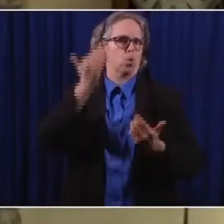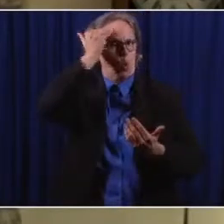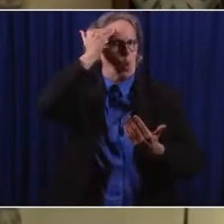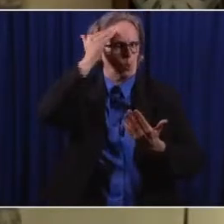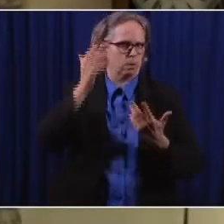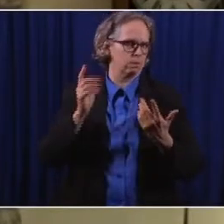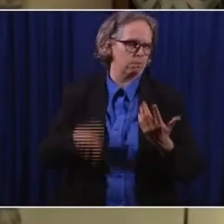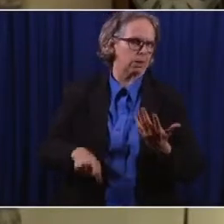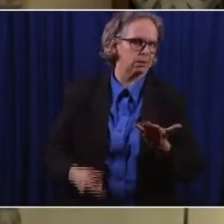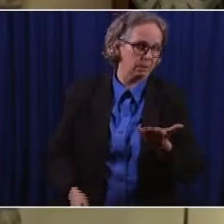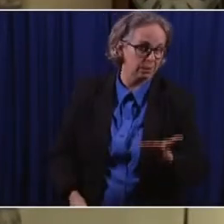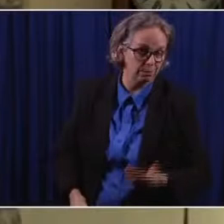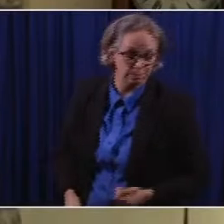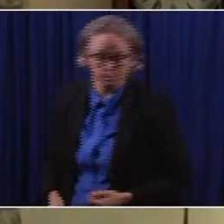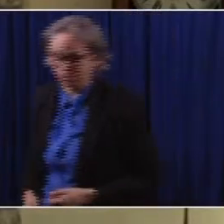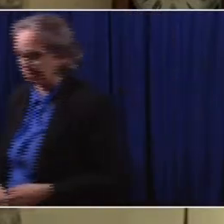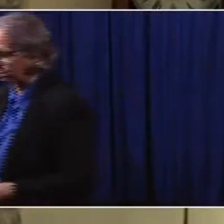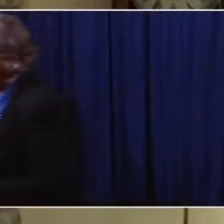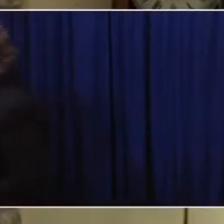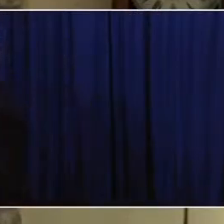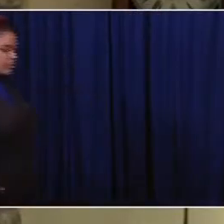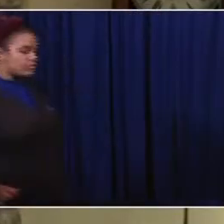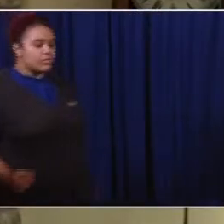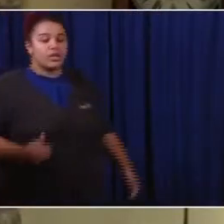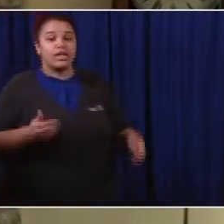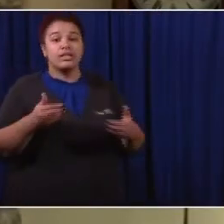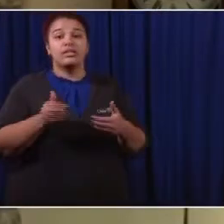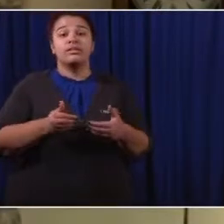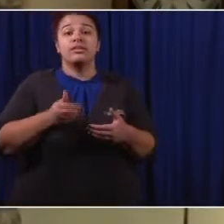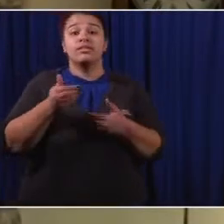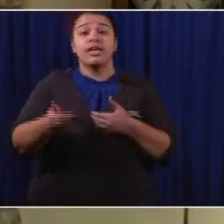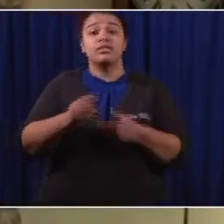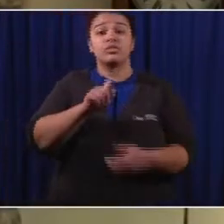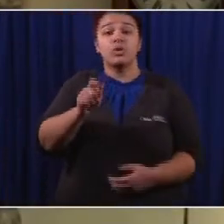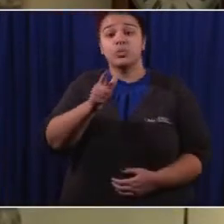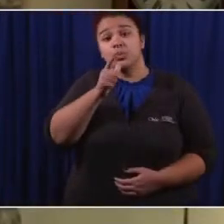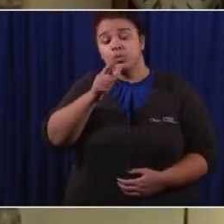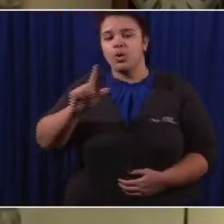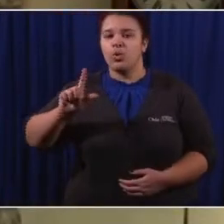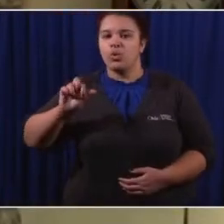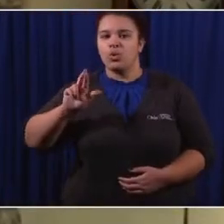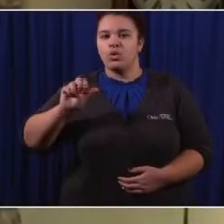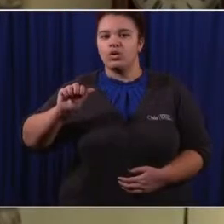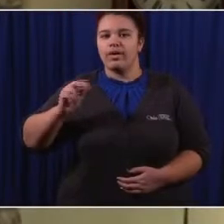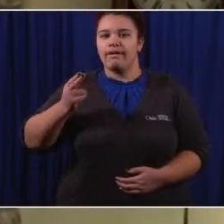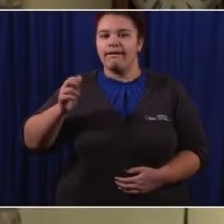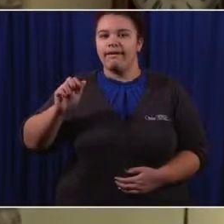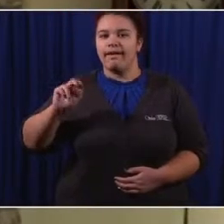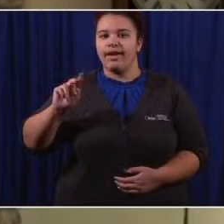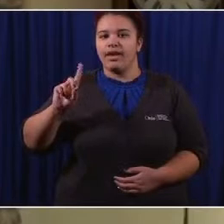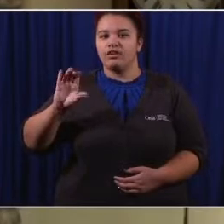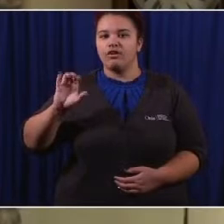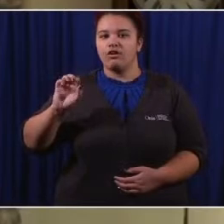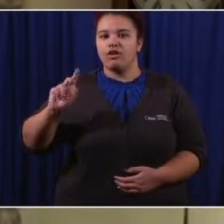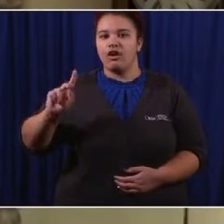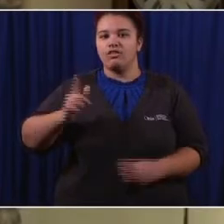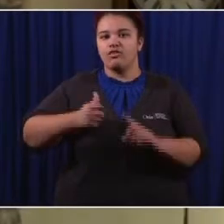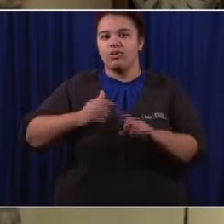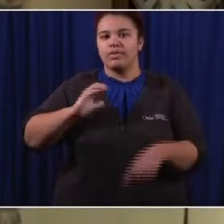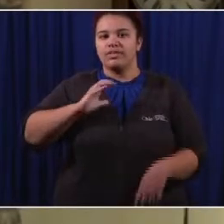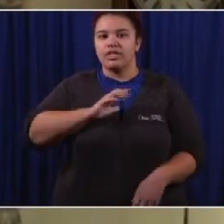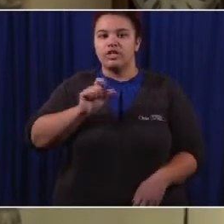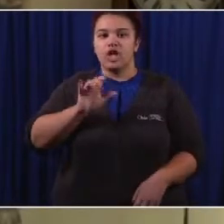Next question is from Laura Hancock at cleveland.com. Thanks, Governor. Two quick questions.